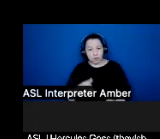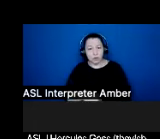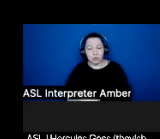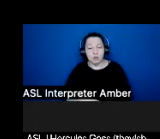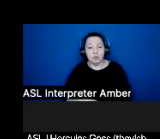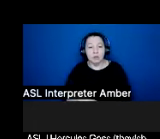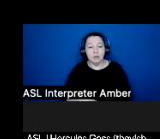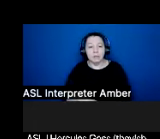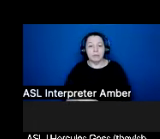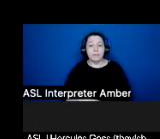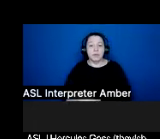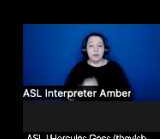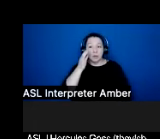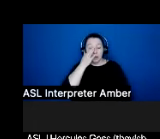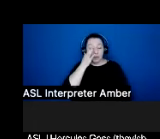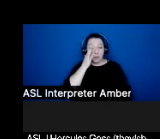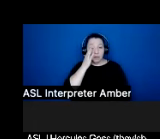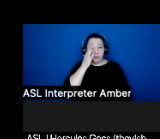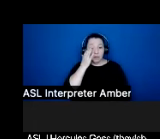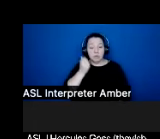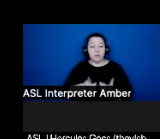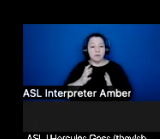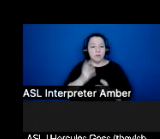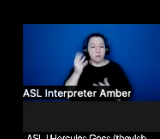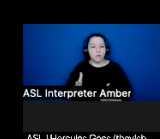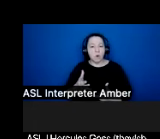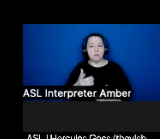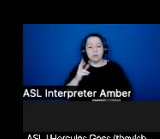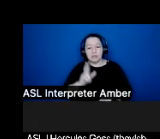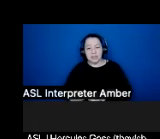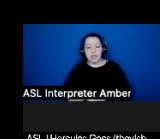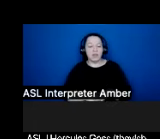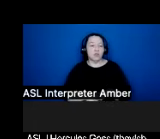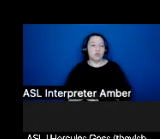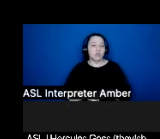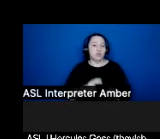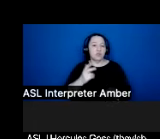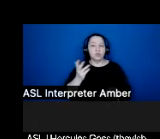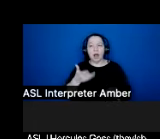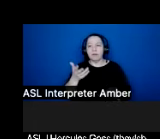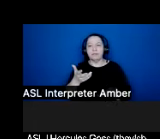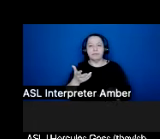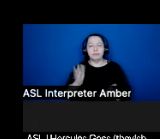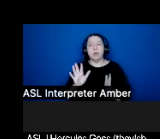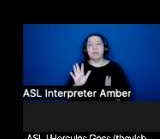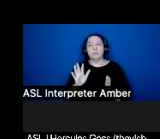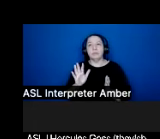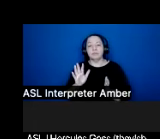about, you know, if their signatures, if it's, you know,